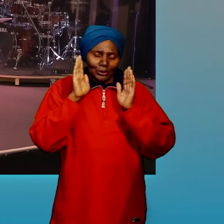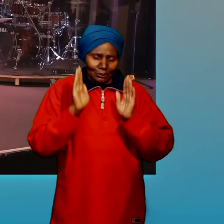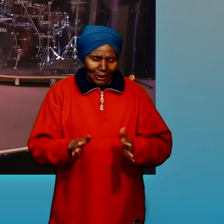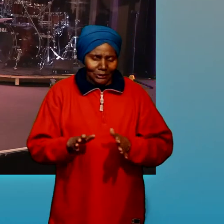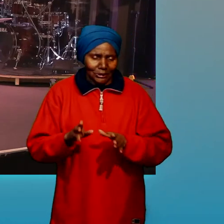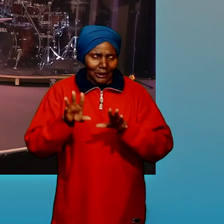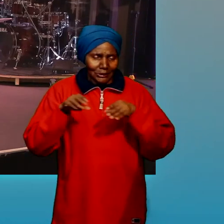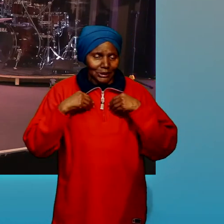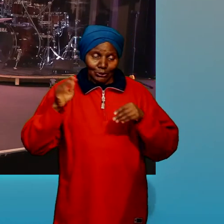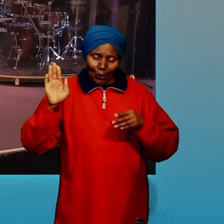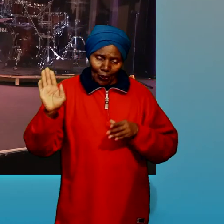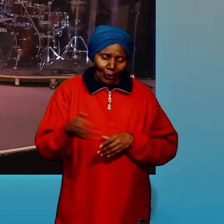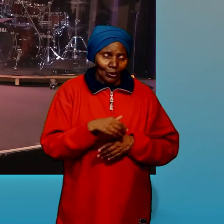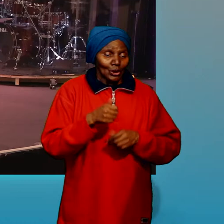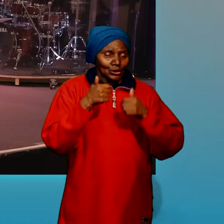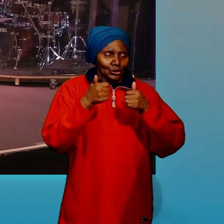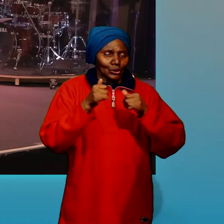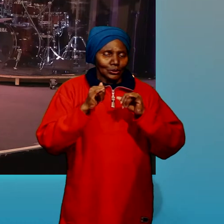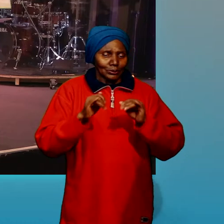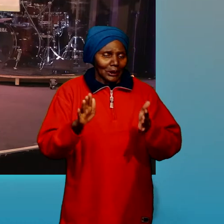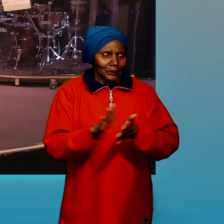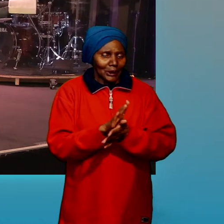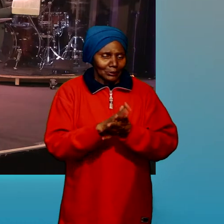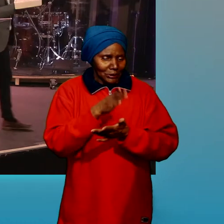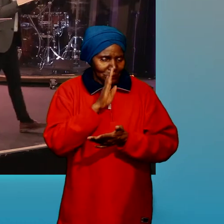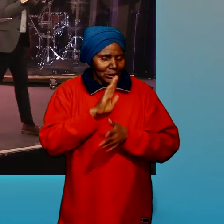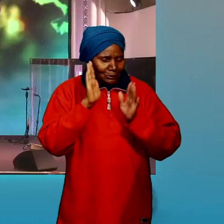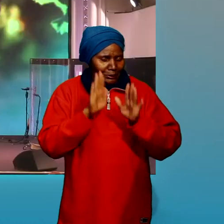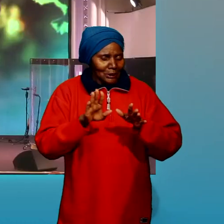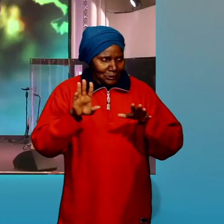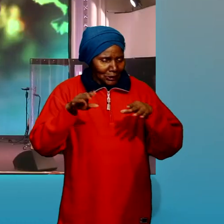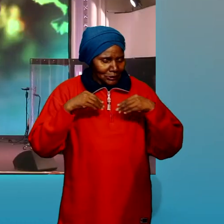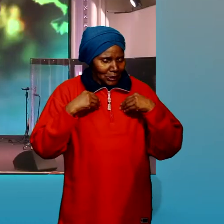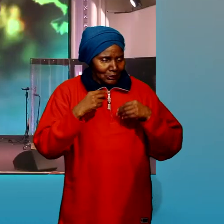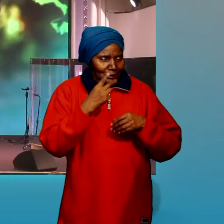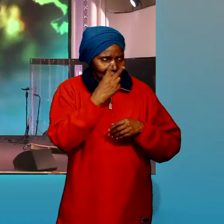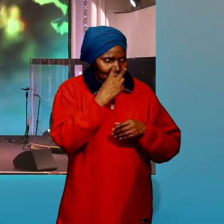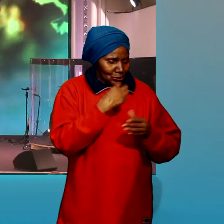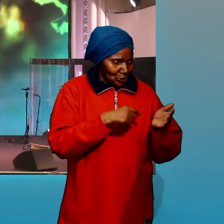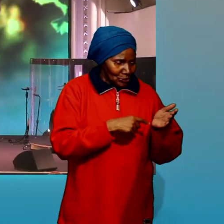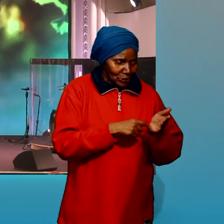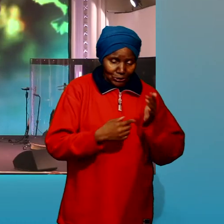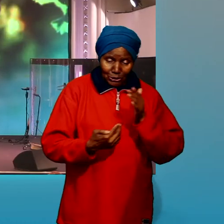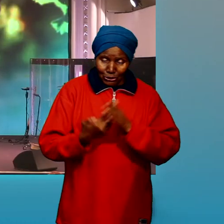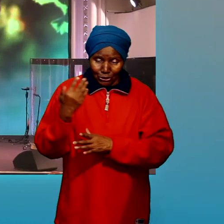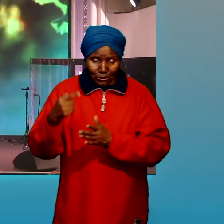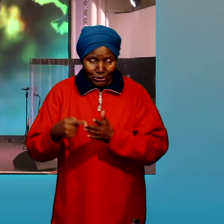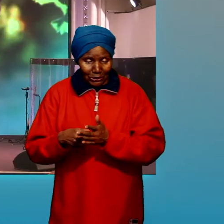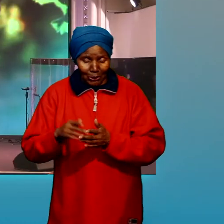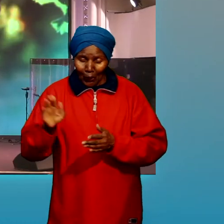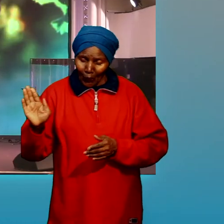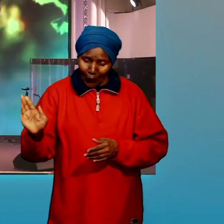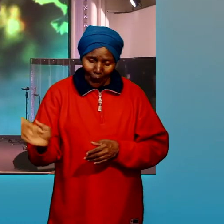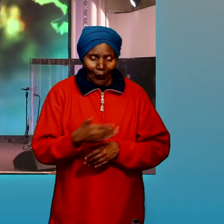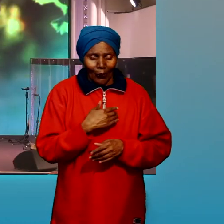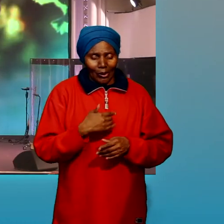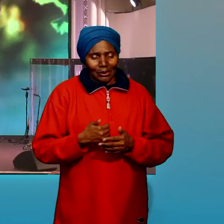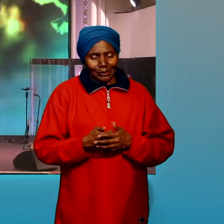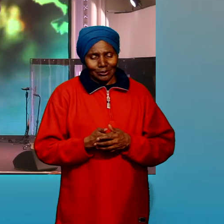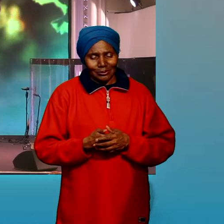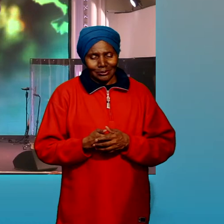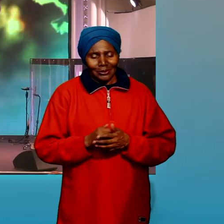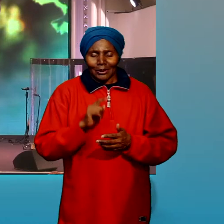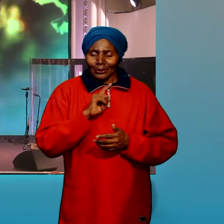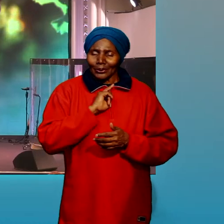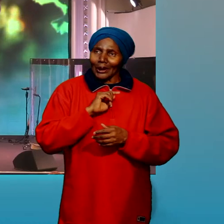verse, every chapter, every book, Old and New Testament, no exceptions. That is what makes it infallible, that it